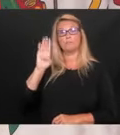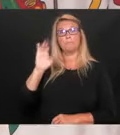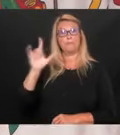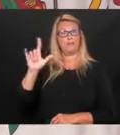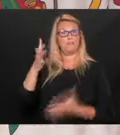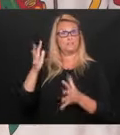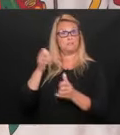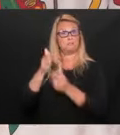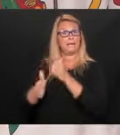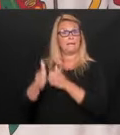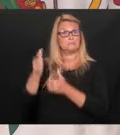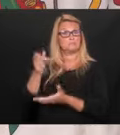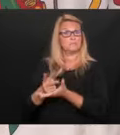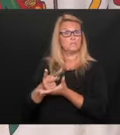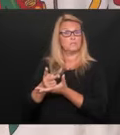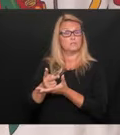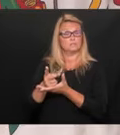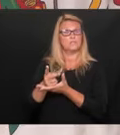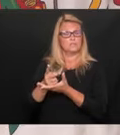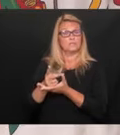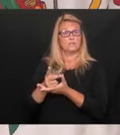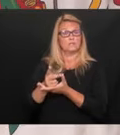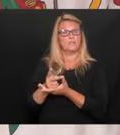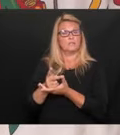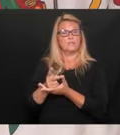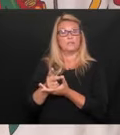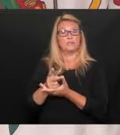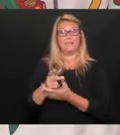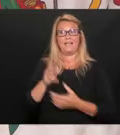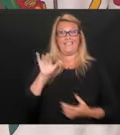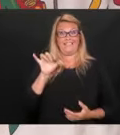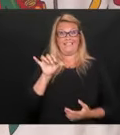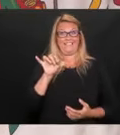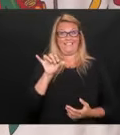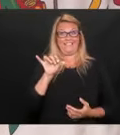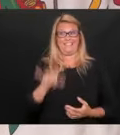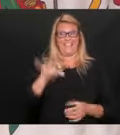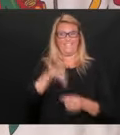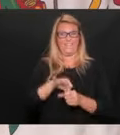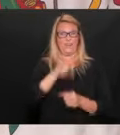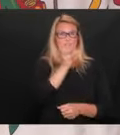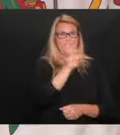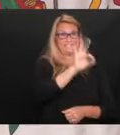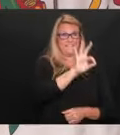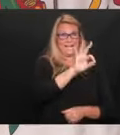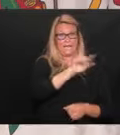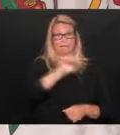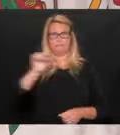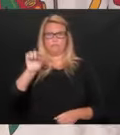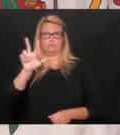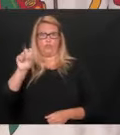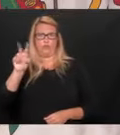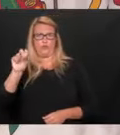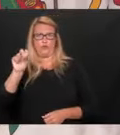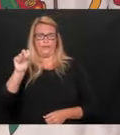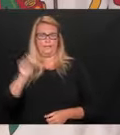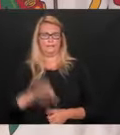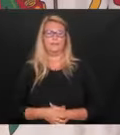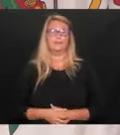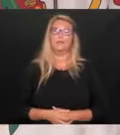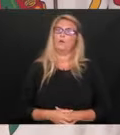trillion bipartisan effort on an infrastructure bill. The vote was 69-30.